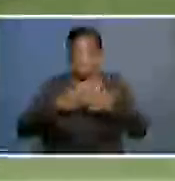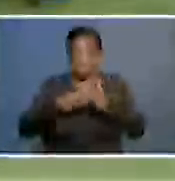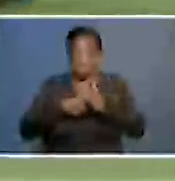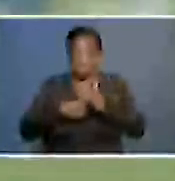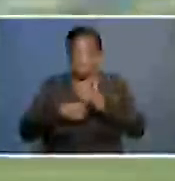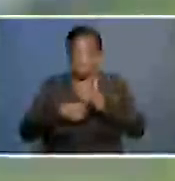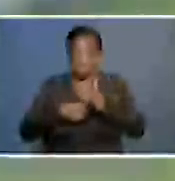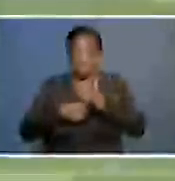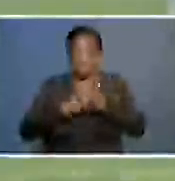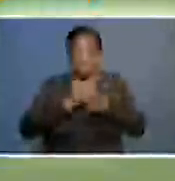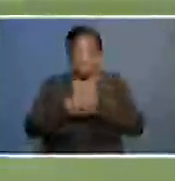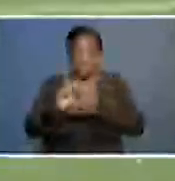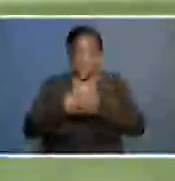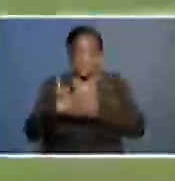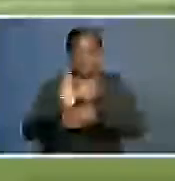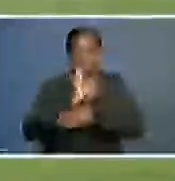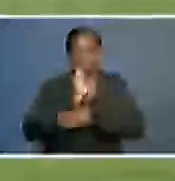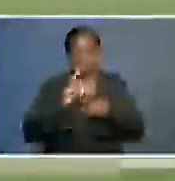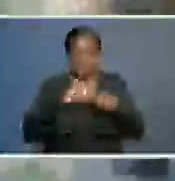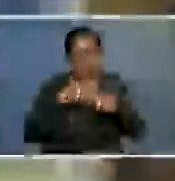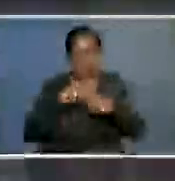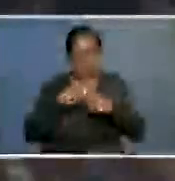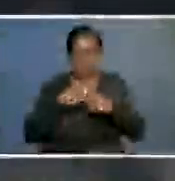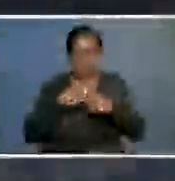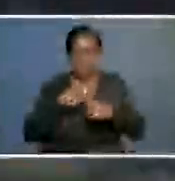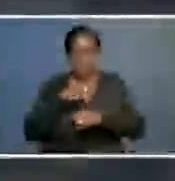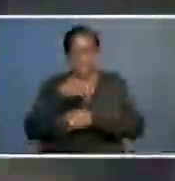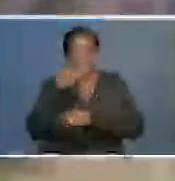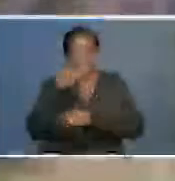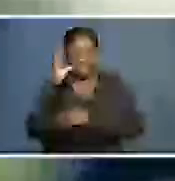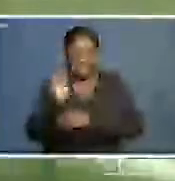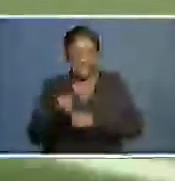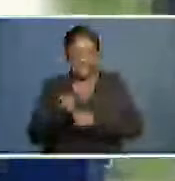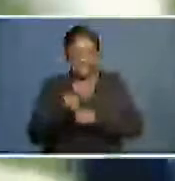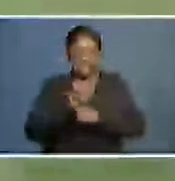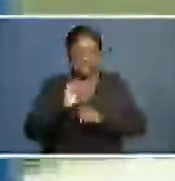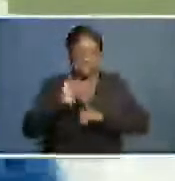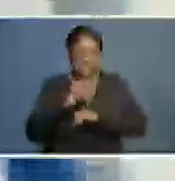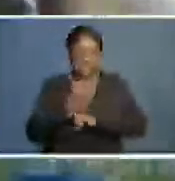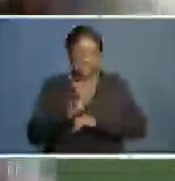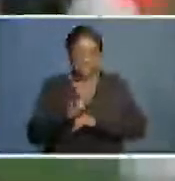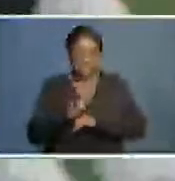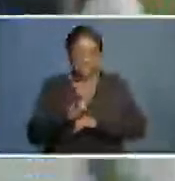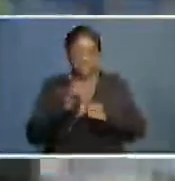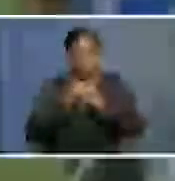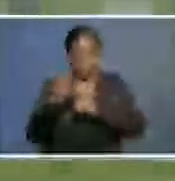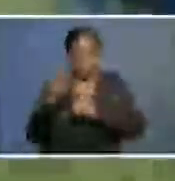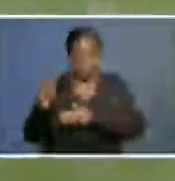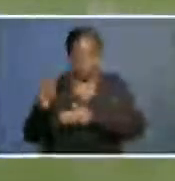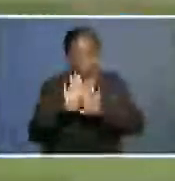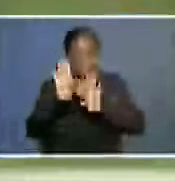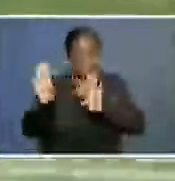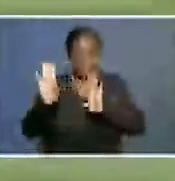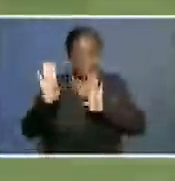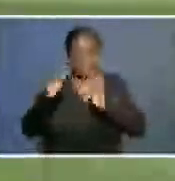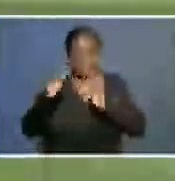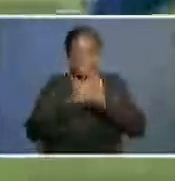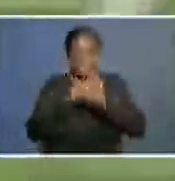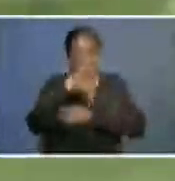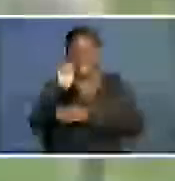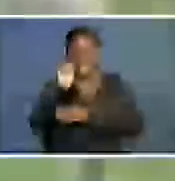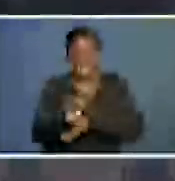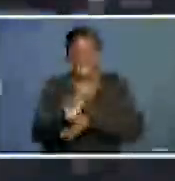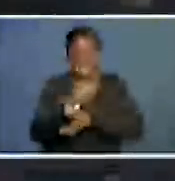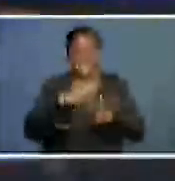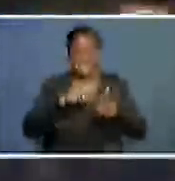is officially on the 53-man roster for the Indianapolis Colts. The Colts open up on the road against the Houston Texans, and